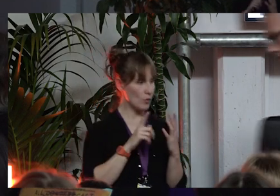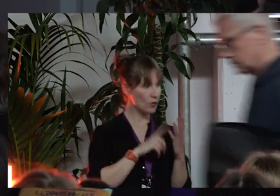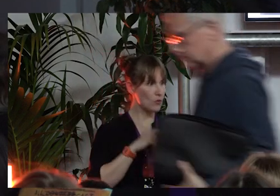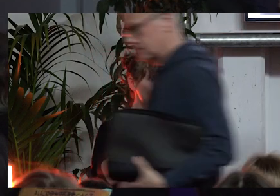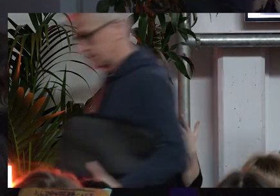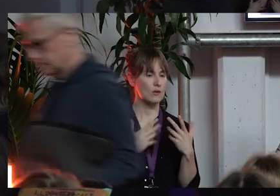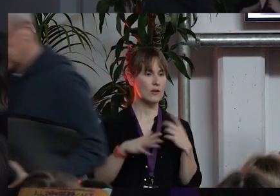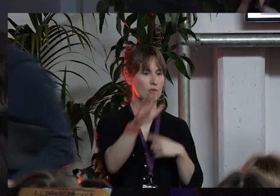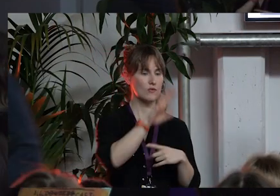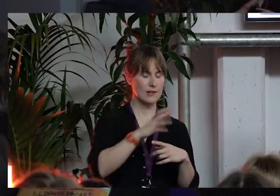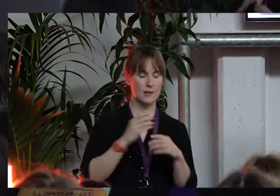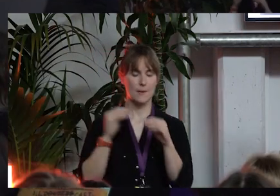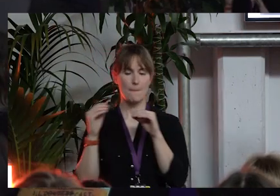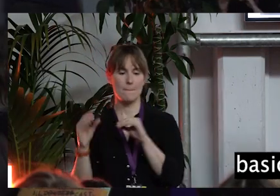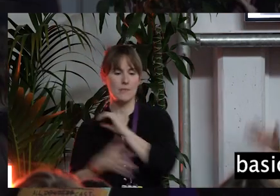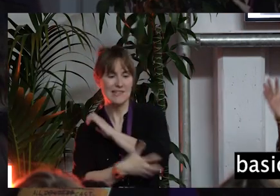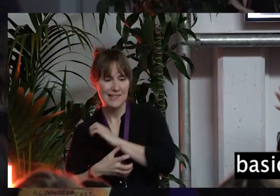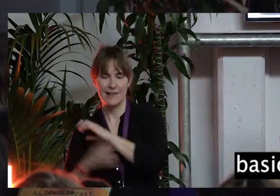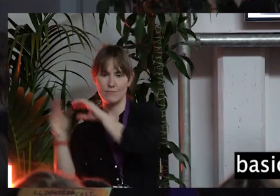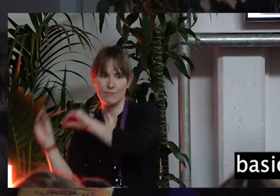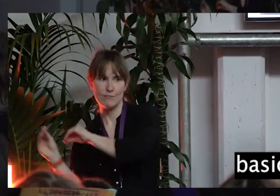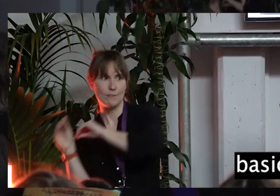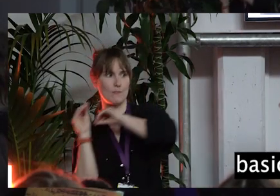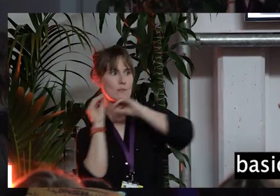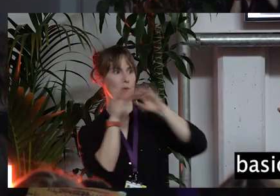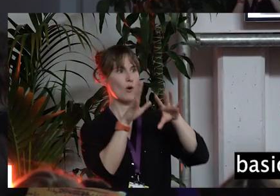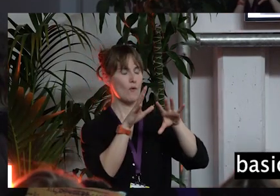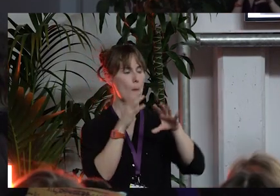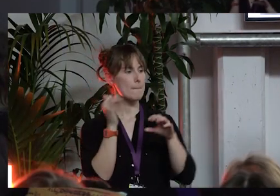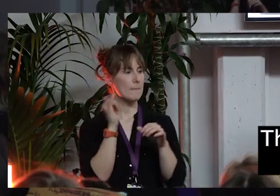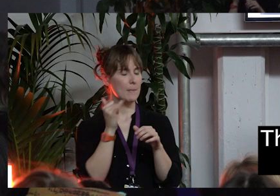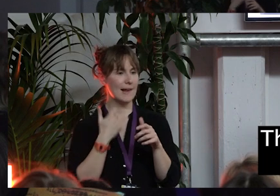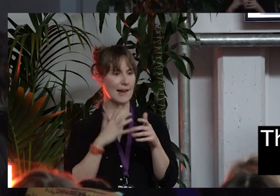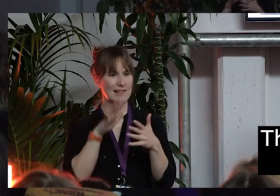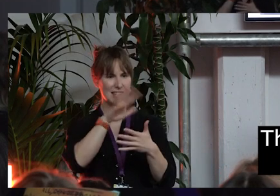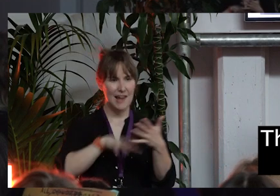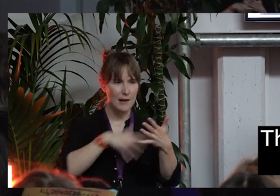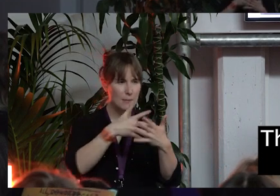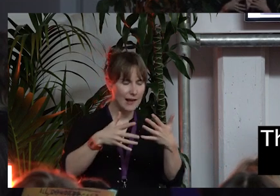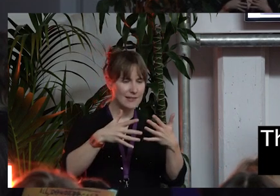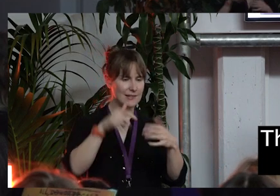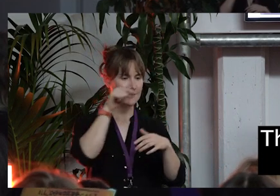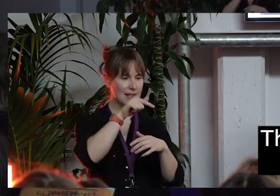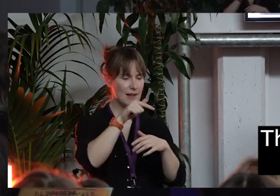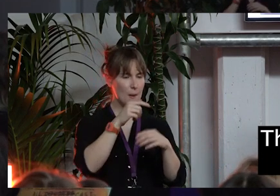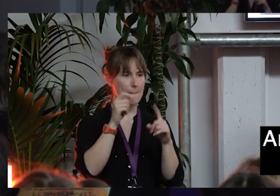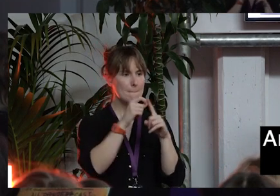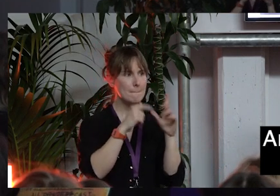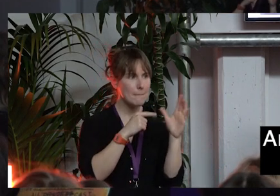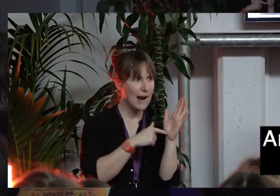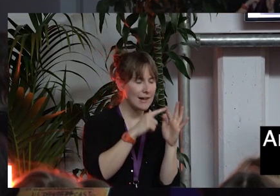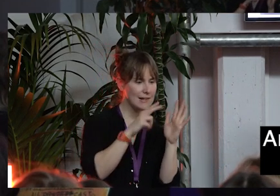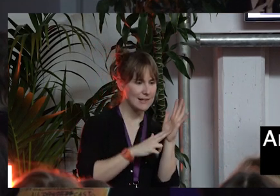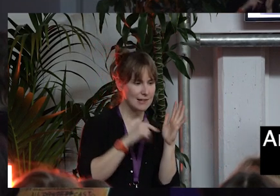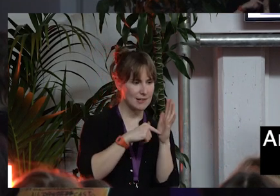plants or species and they patent them basically on a big database system. The first person to patent that then owns it. And I'm